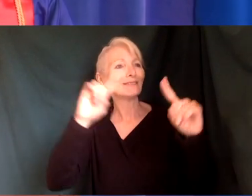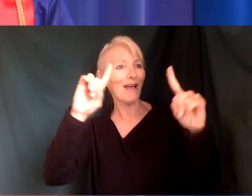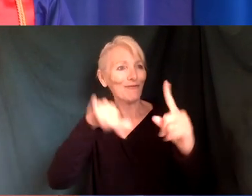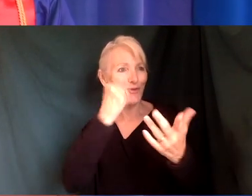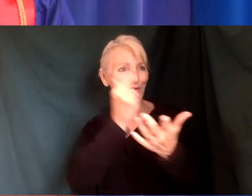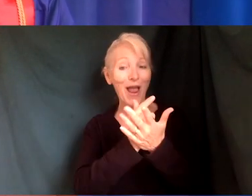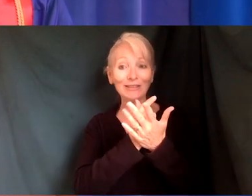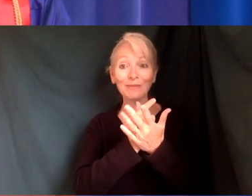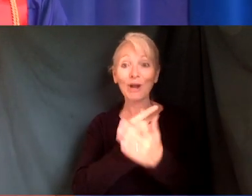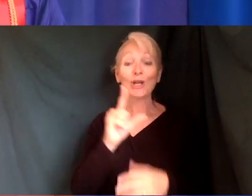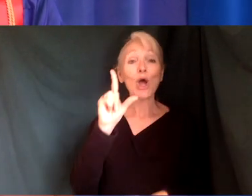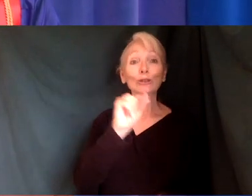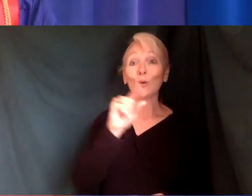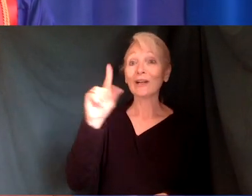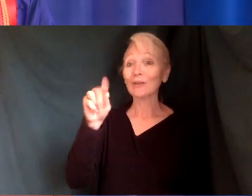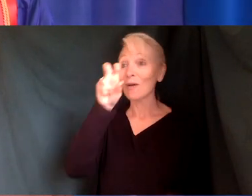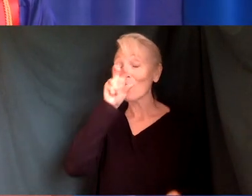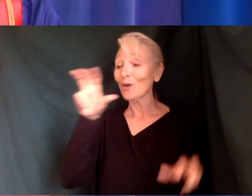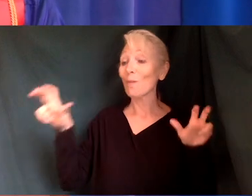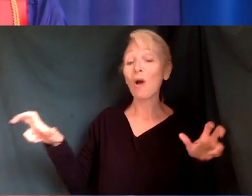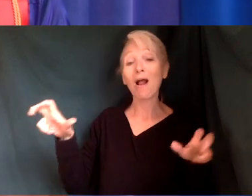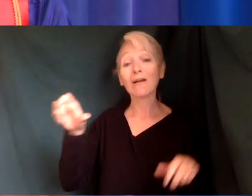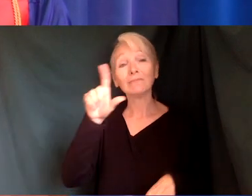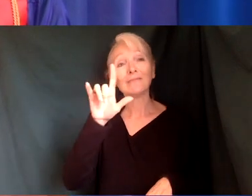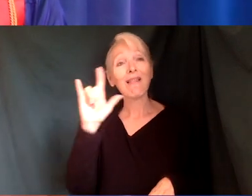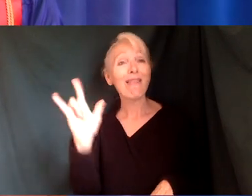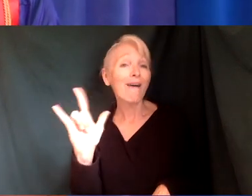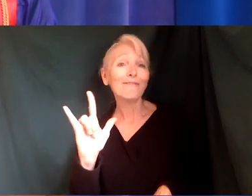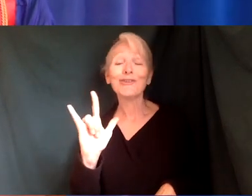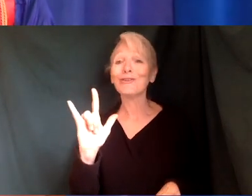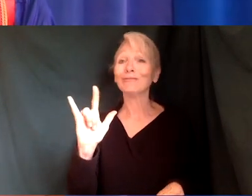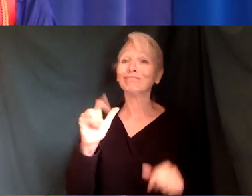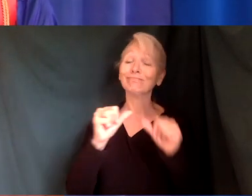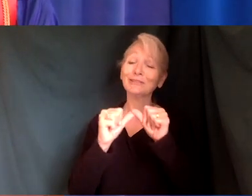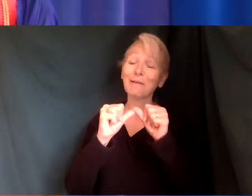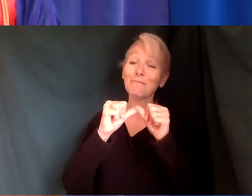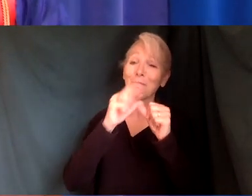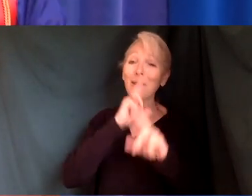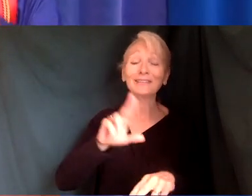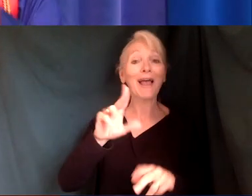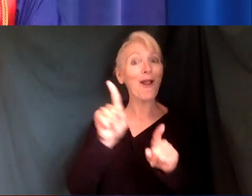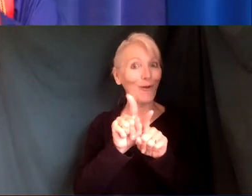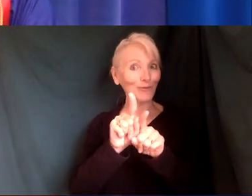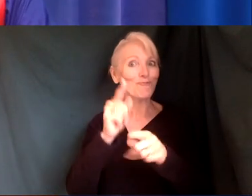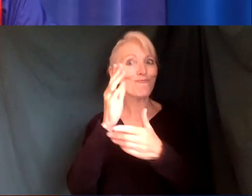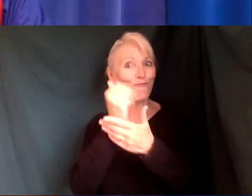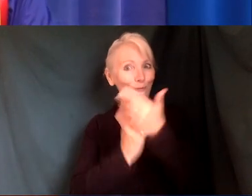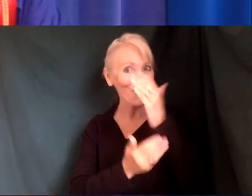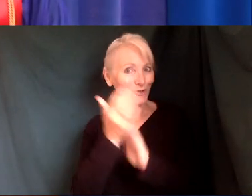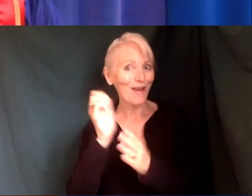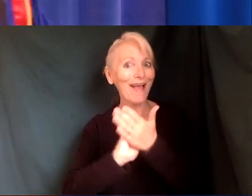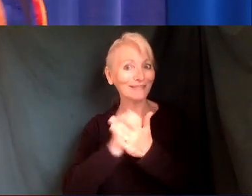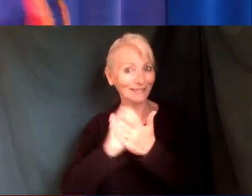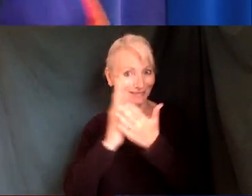in our lives. 2020 Thunderbirds, we love you, we thank you, stay blessed, and wash your hands.